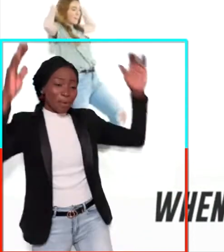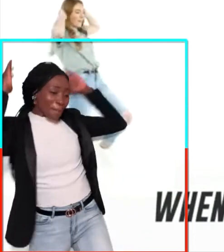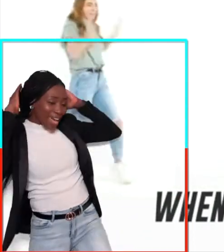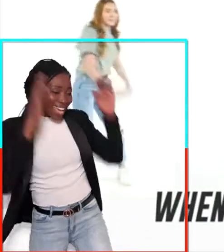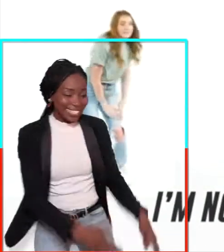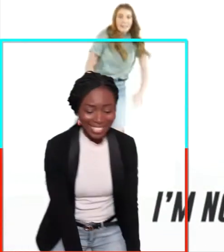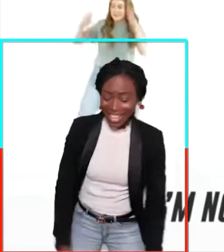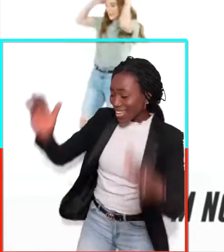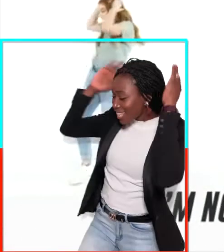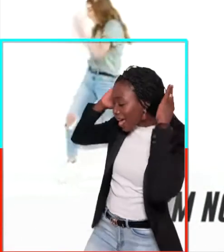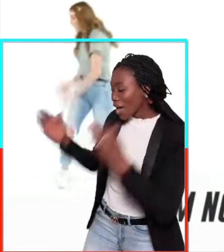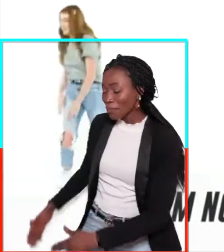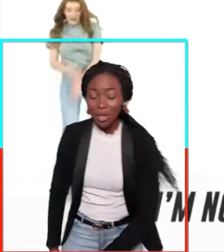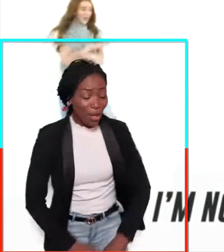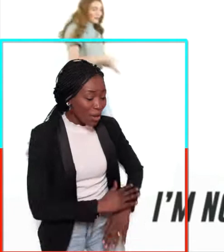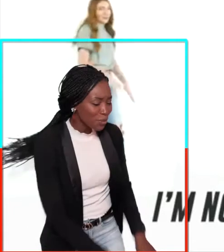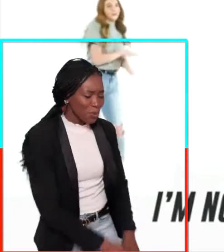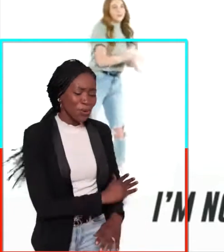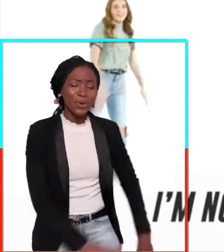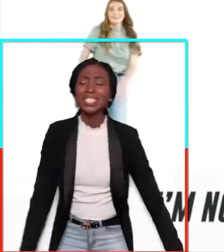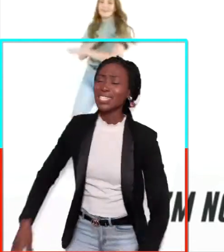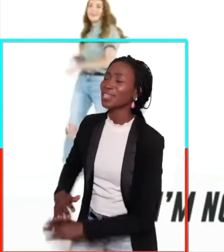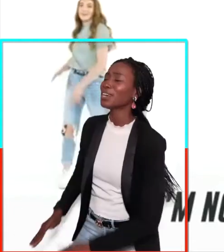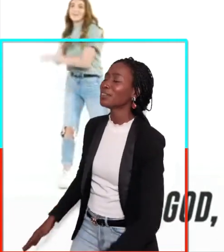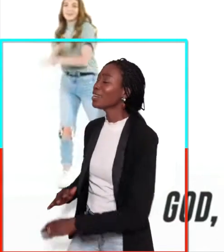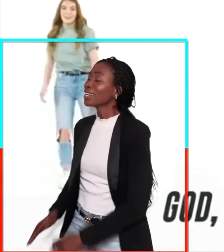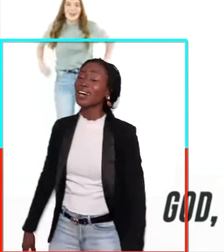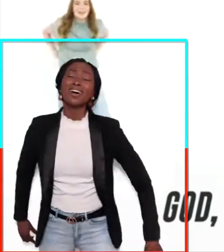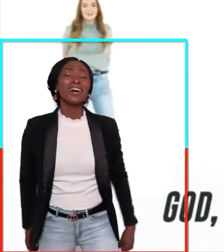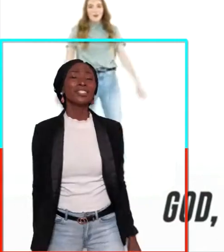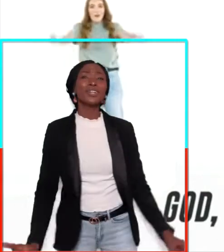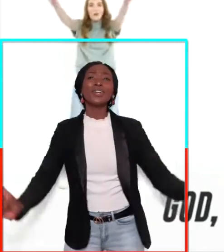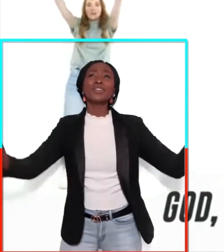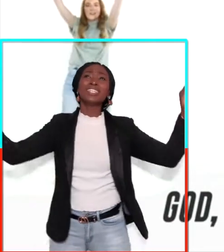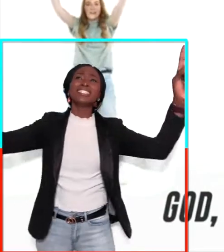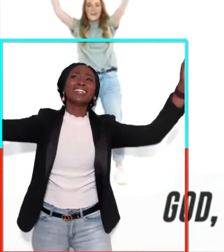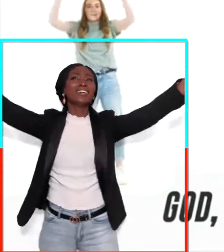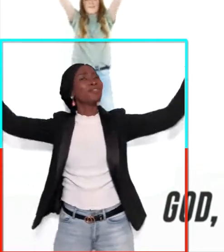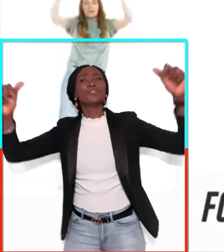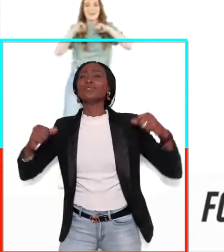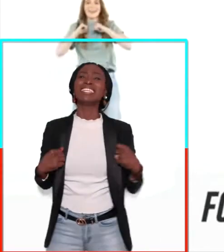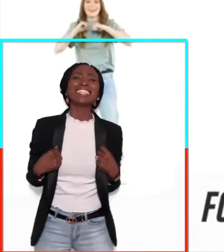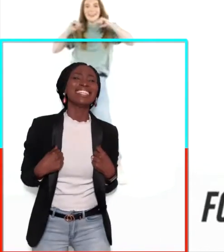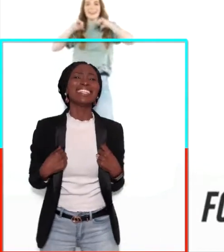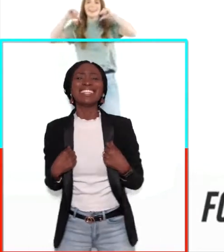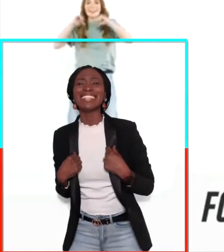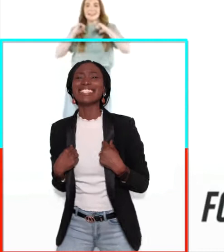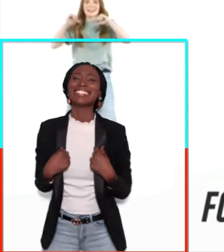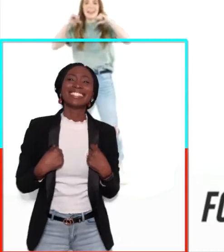When my mind says I'm not good enough, God, you're enough for me.